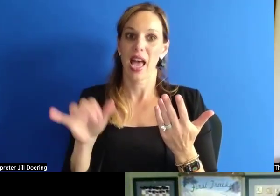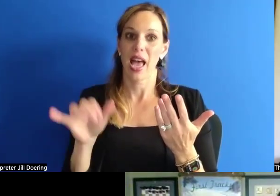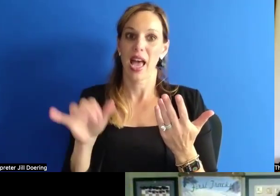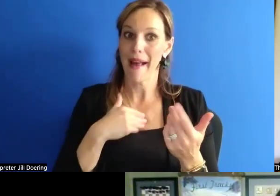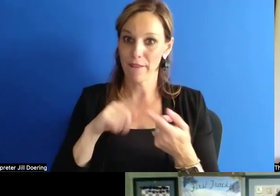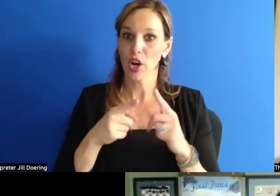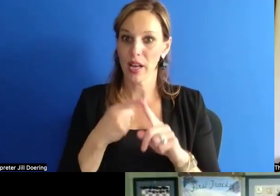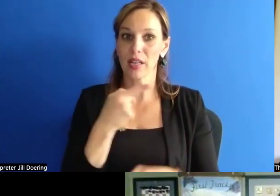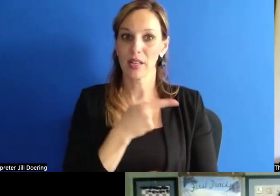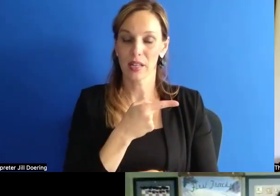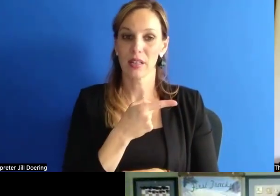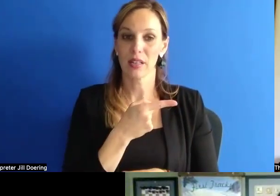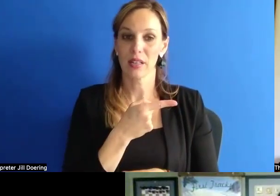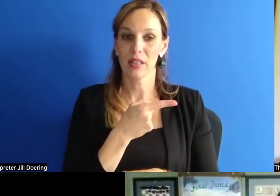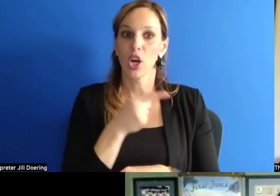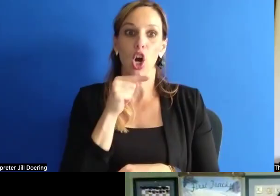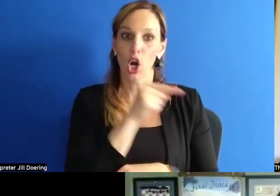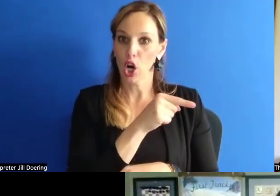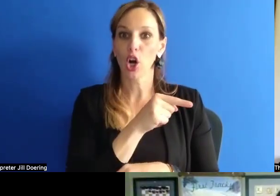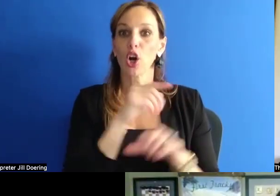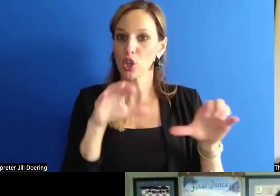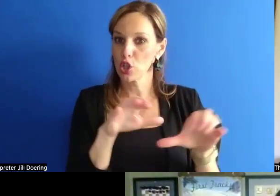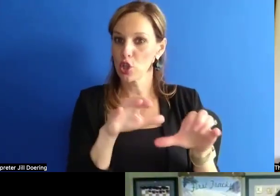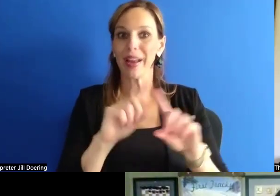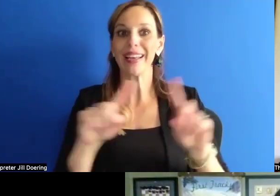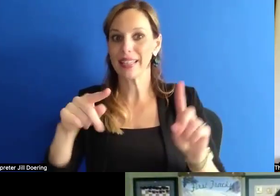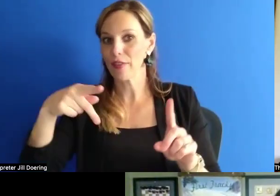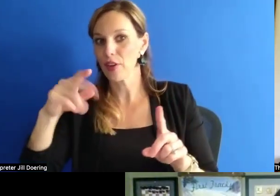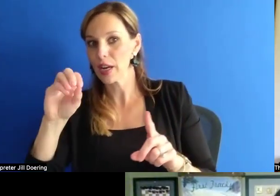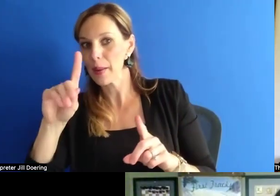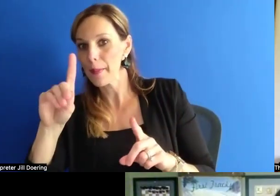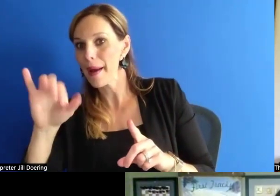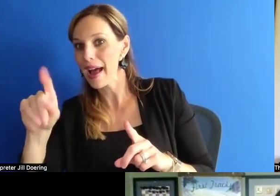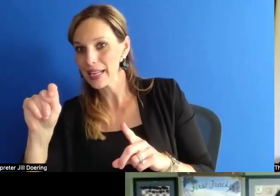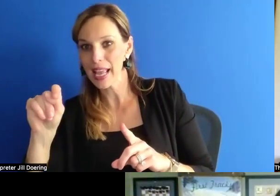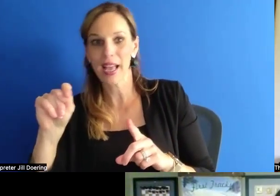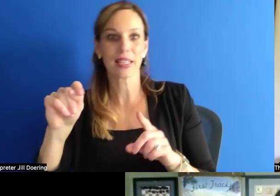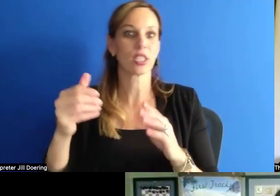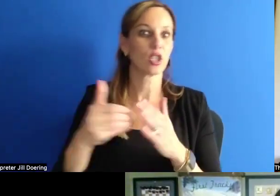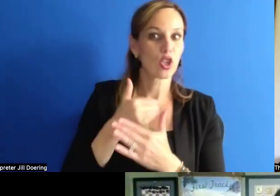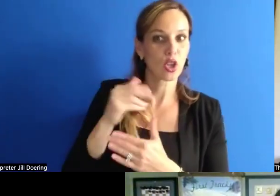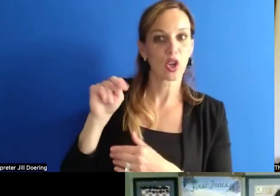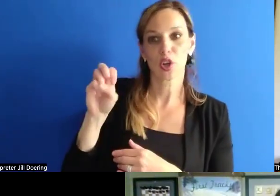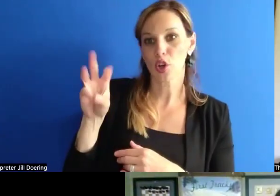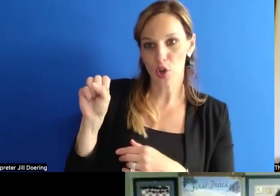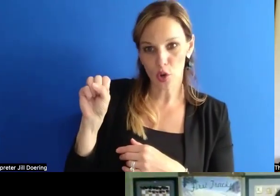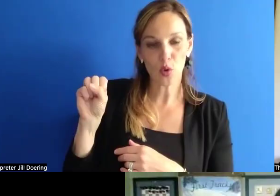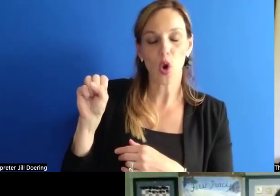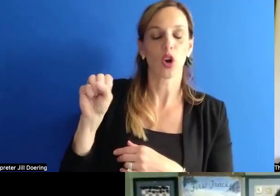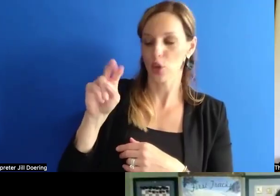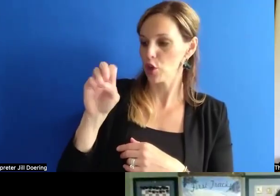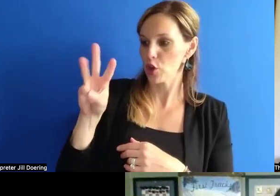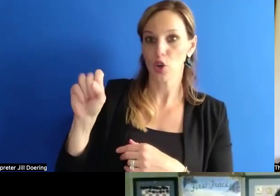her, doing different podcasts and news outlets and, just advocating